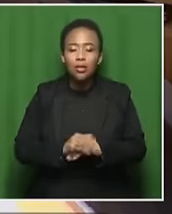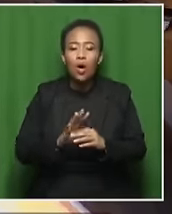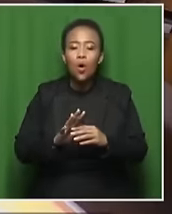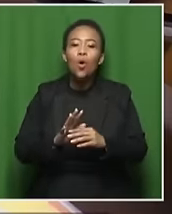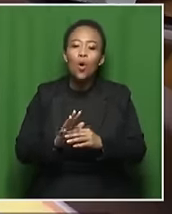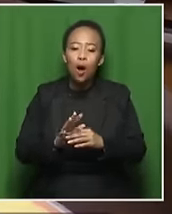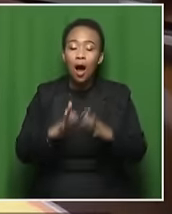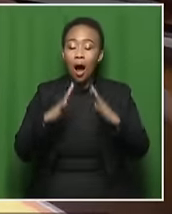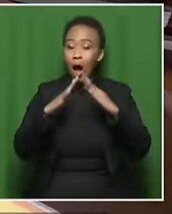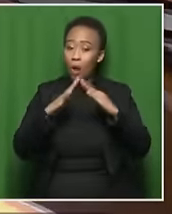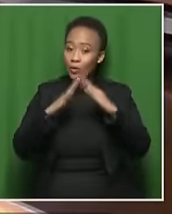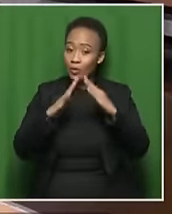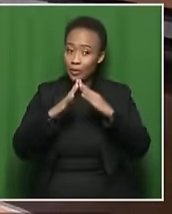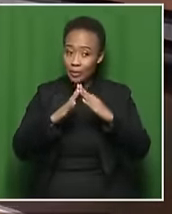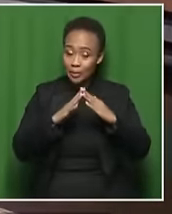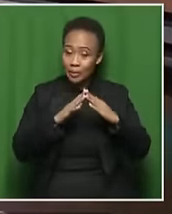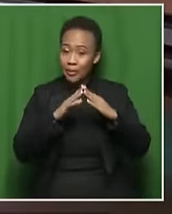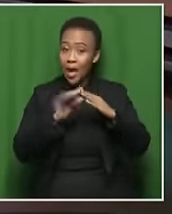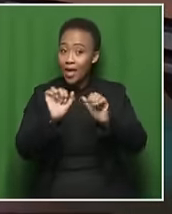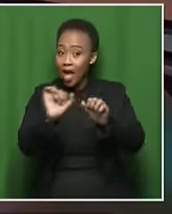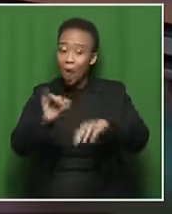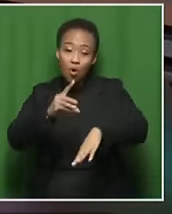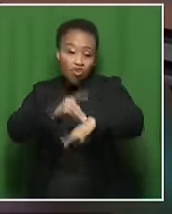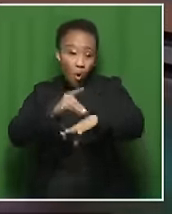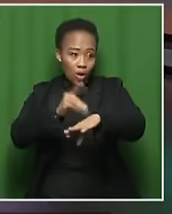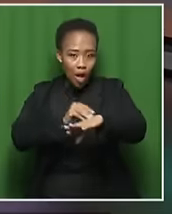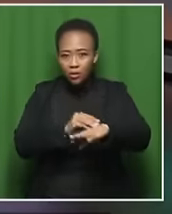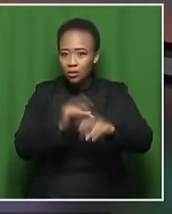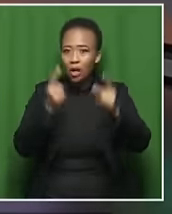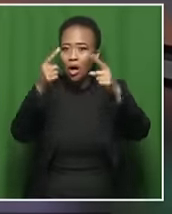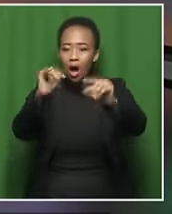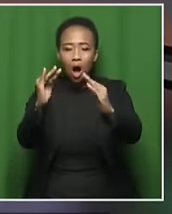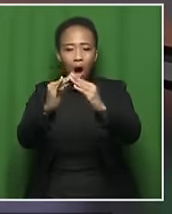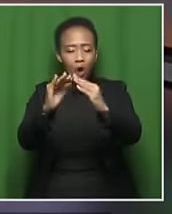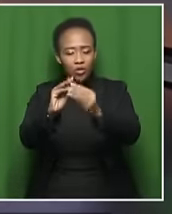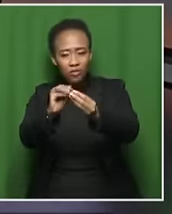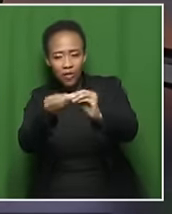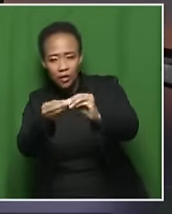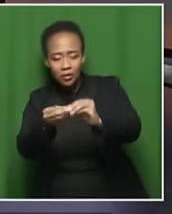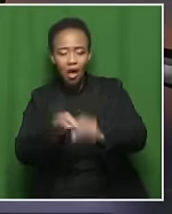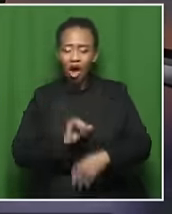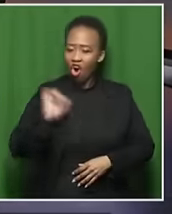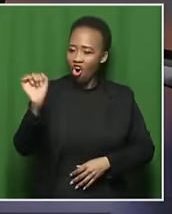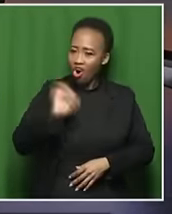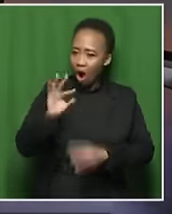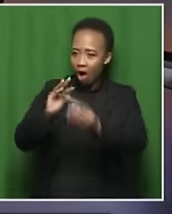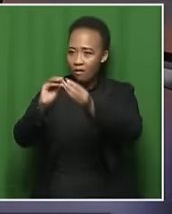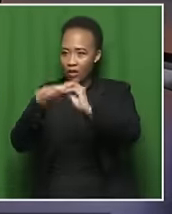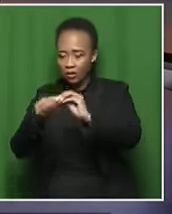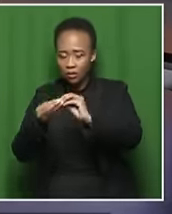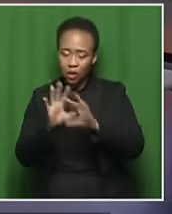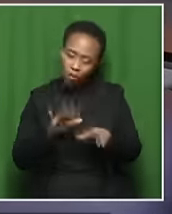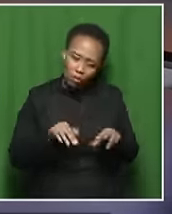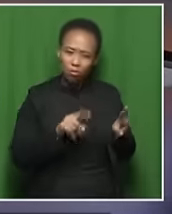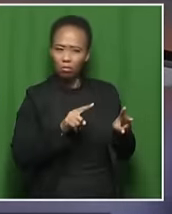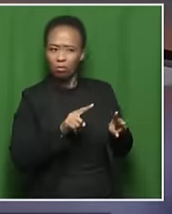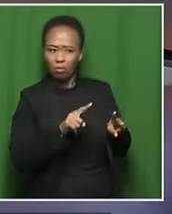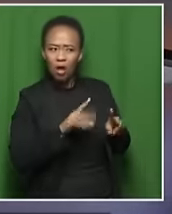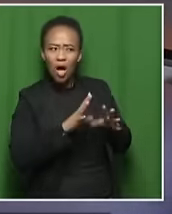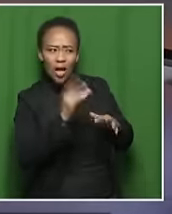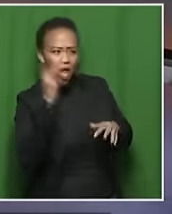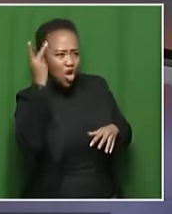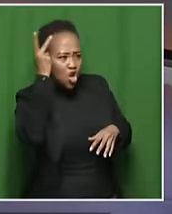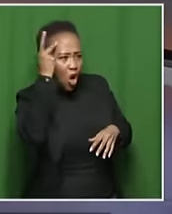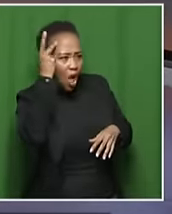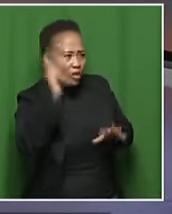issues at their houses. They would be fixing their own cars. And you'd ask them, where did you get this knowledge? And they will say, at the military.